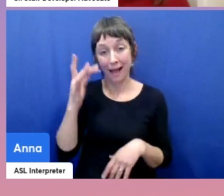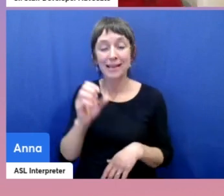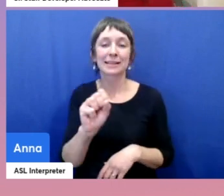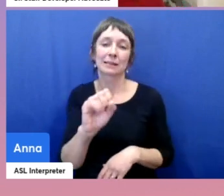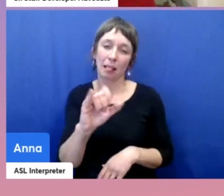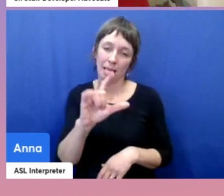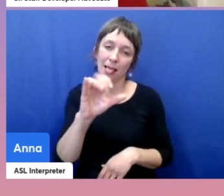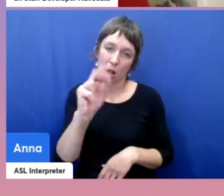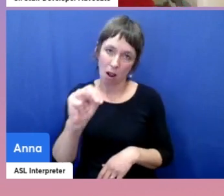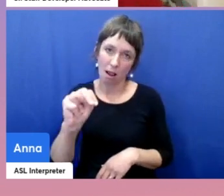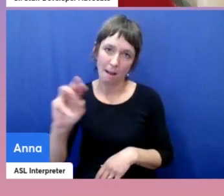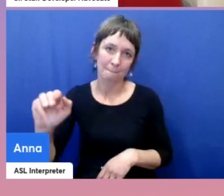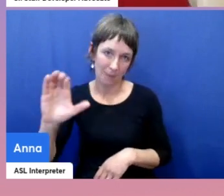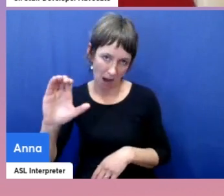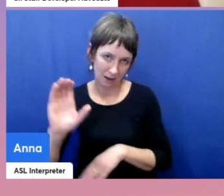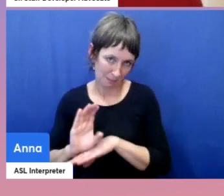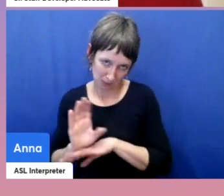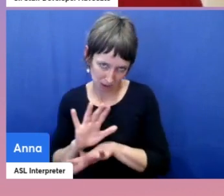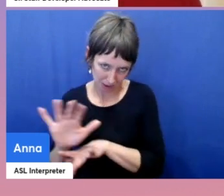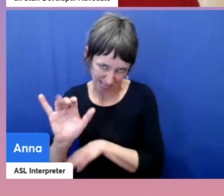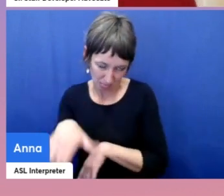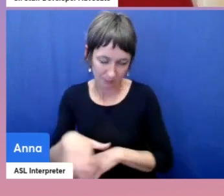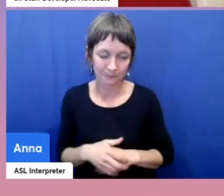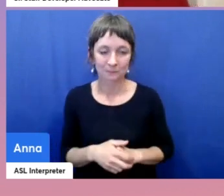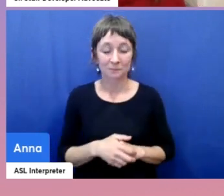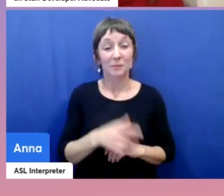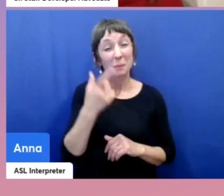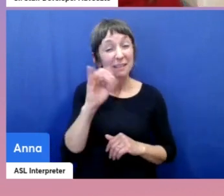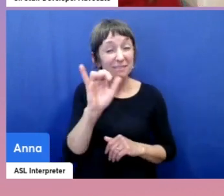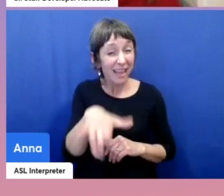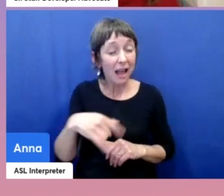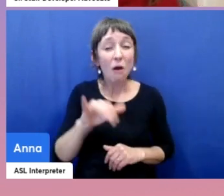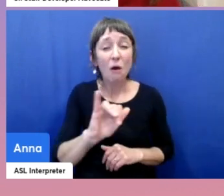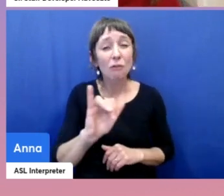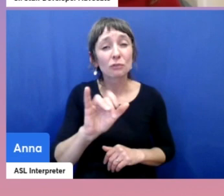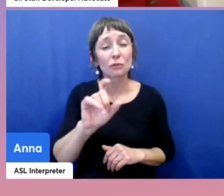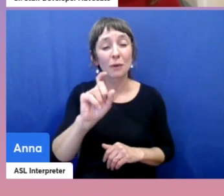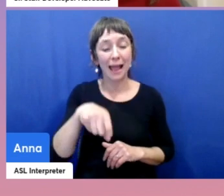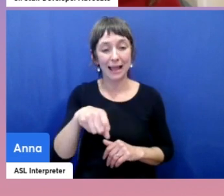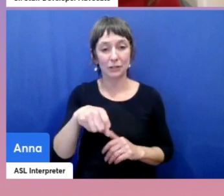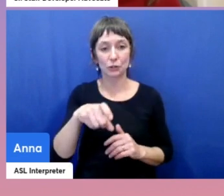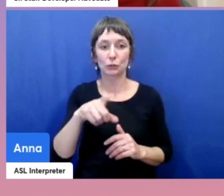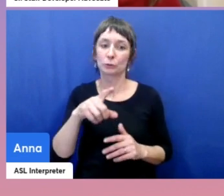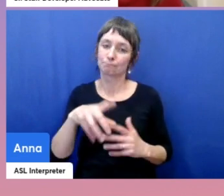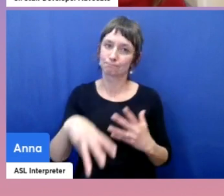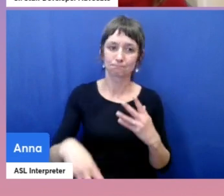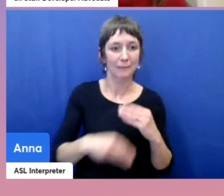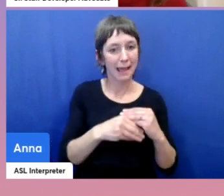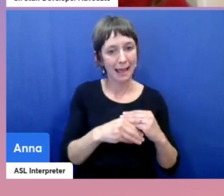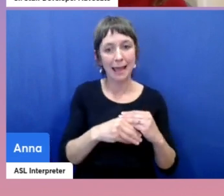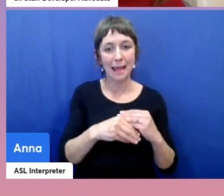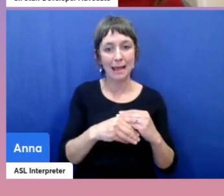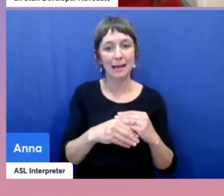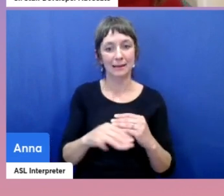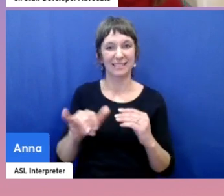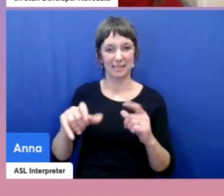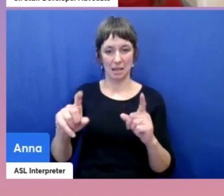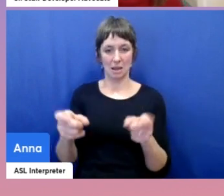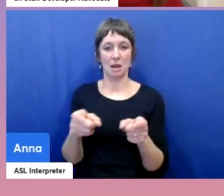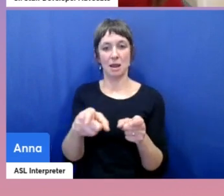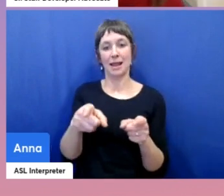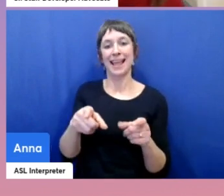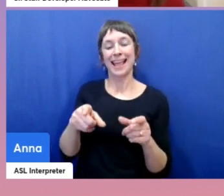business. And because of that, I also needed to explicitly add this enable worker